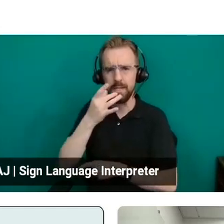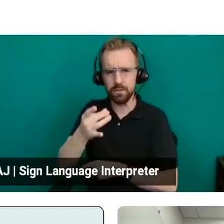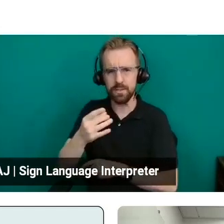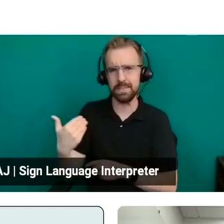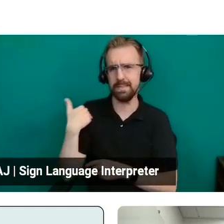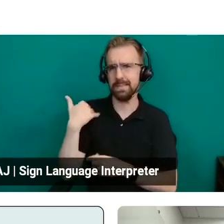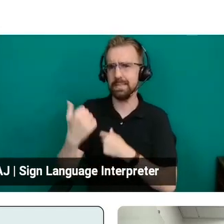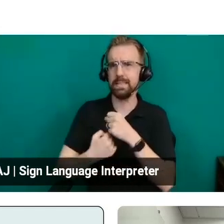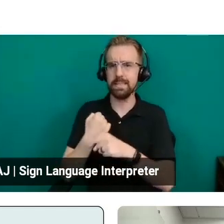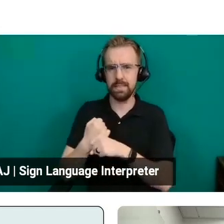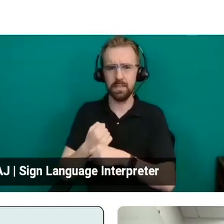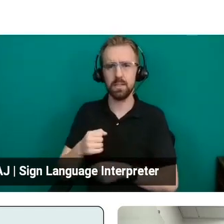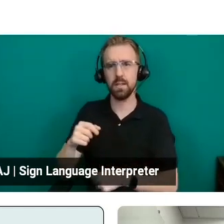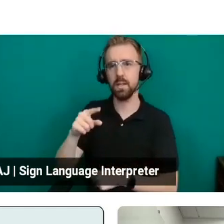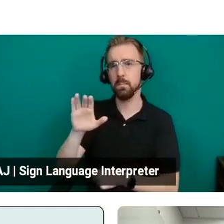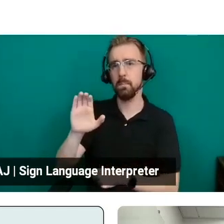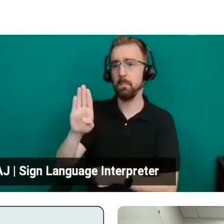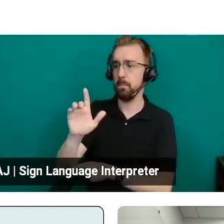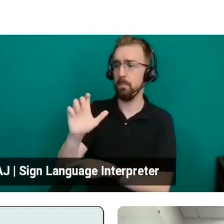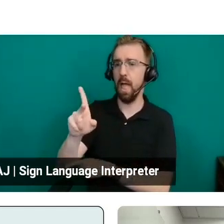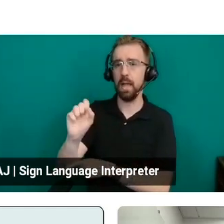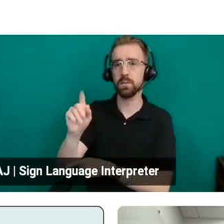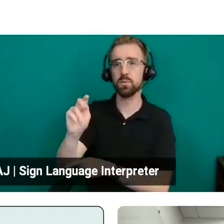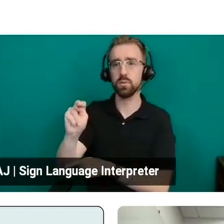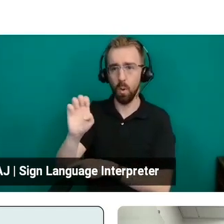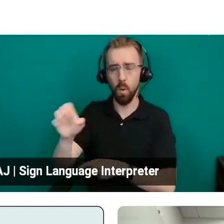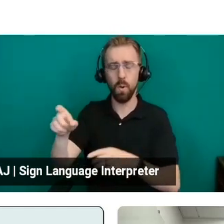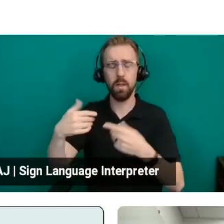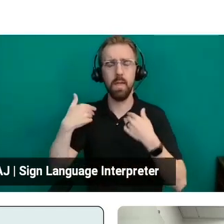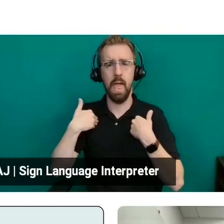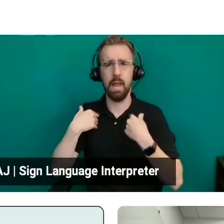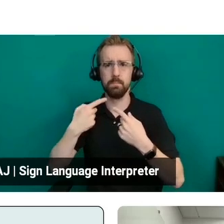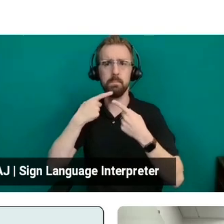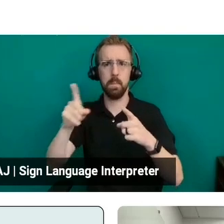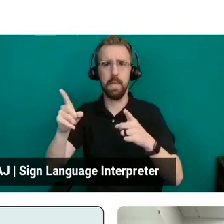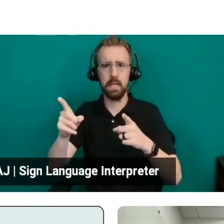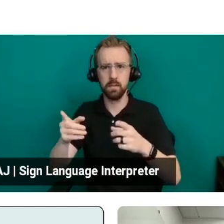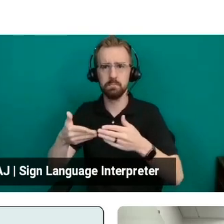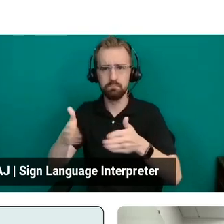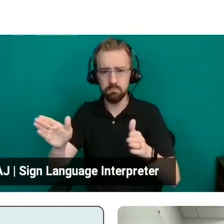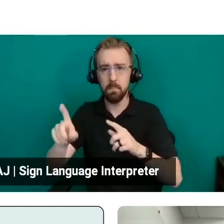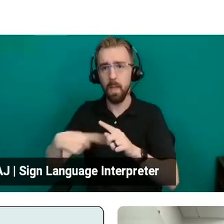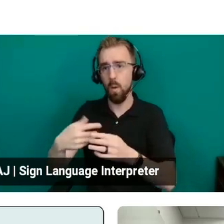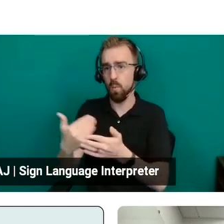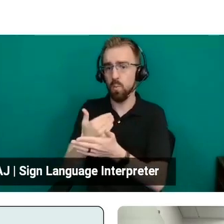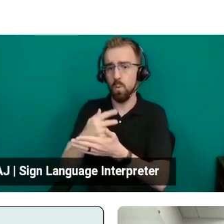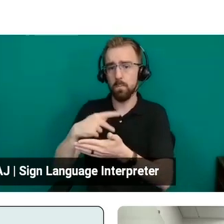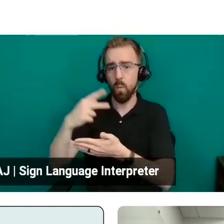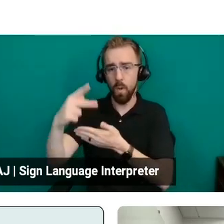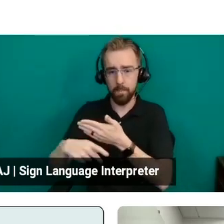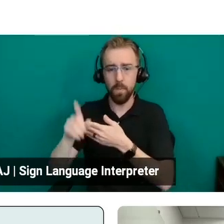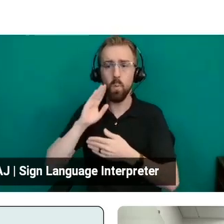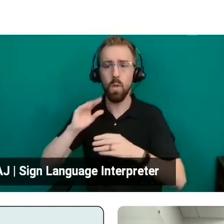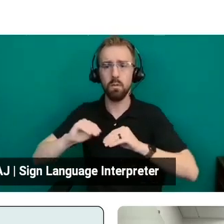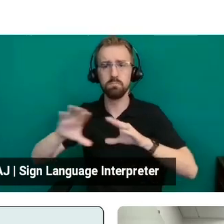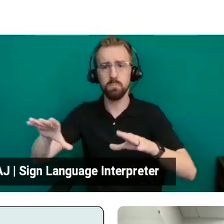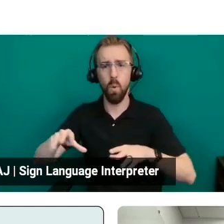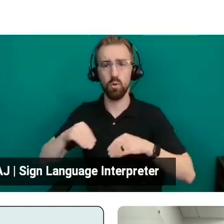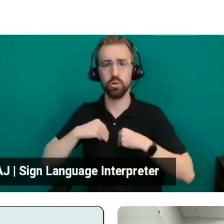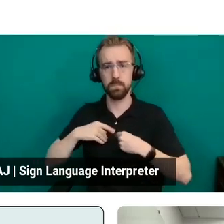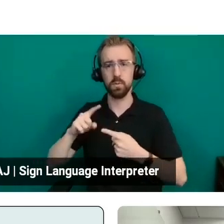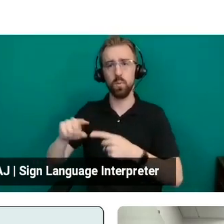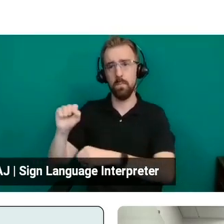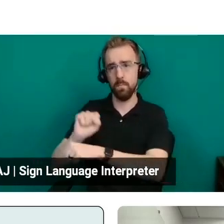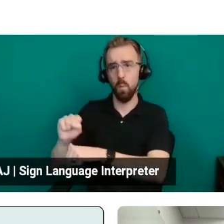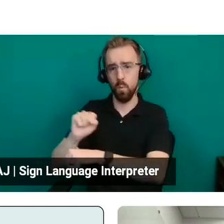is earlier this year in May, Blackstone separately came out and made this public announcement about a new program where they will distribute ownership